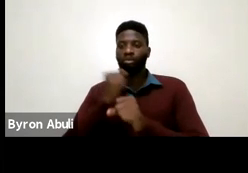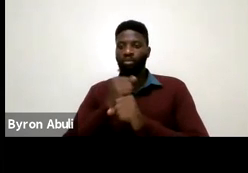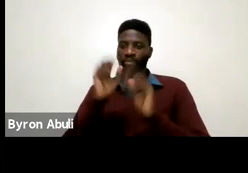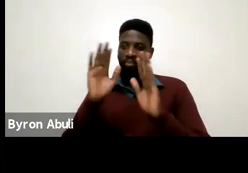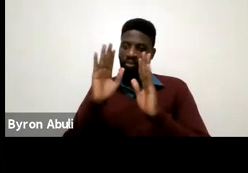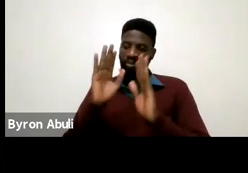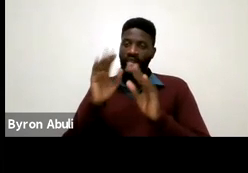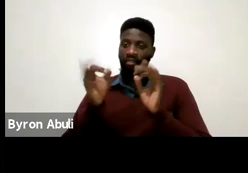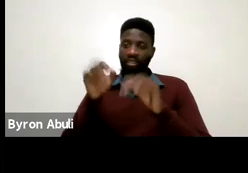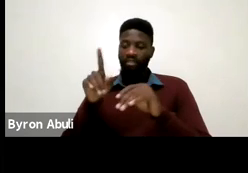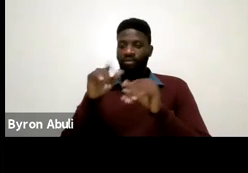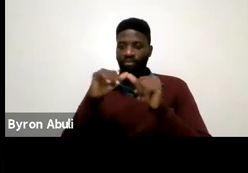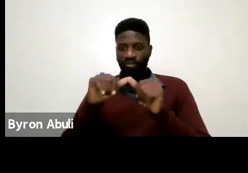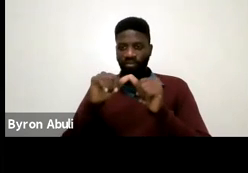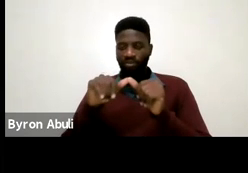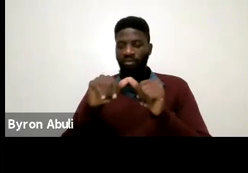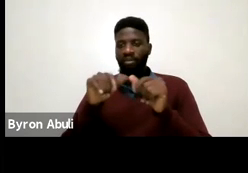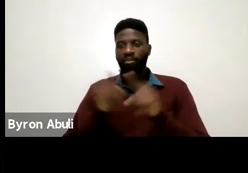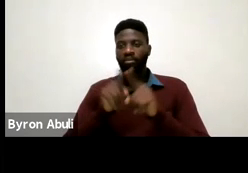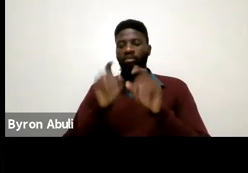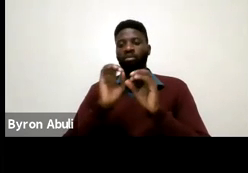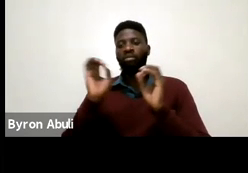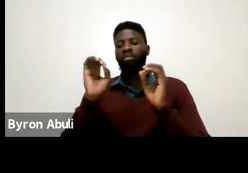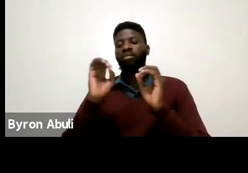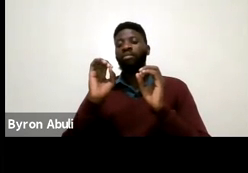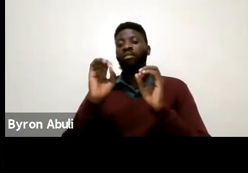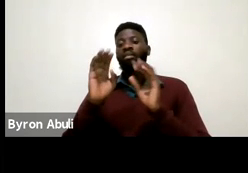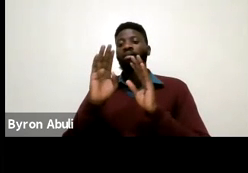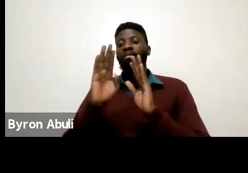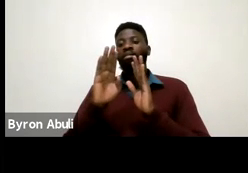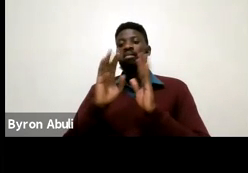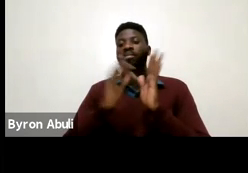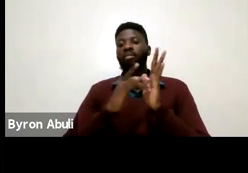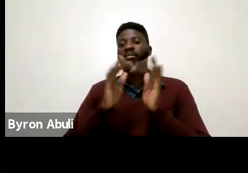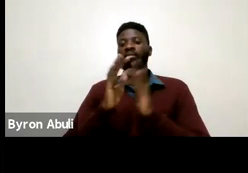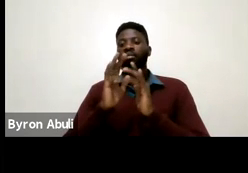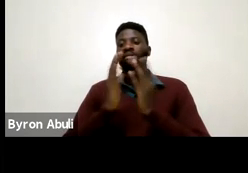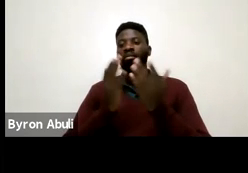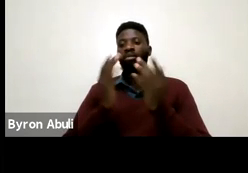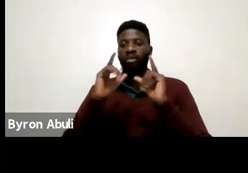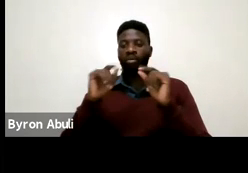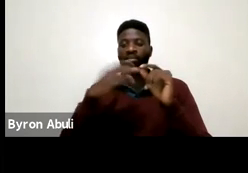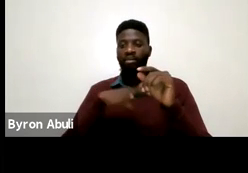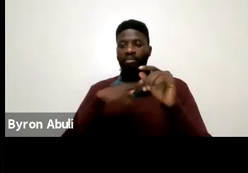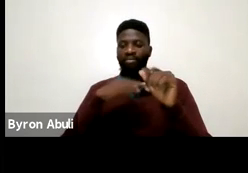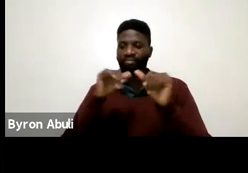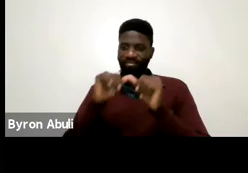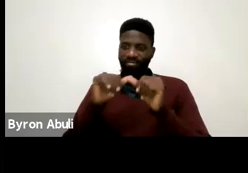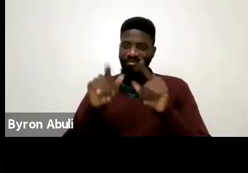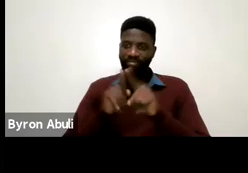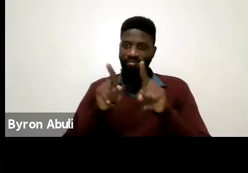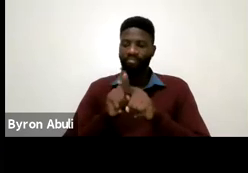you are not consistent, even the Bible says that those who are not consistent are going